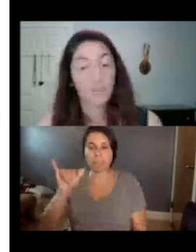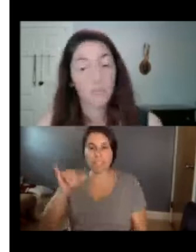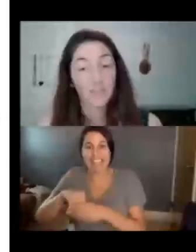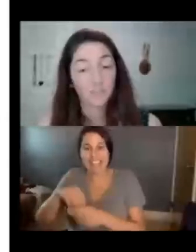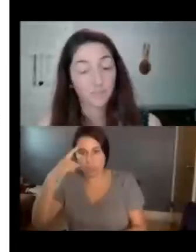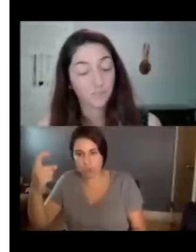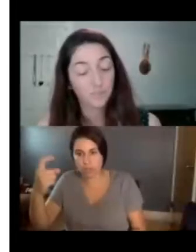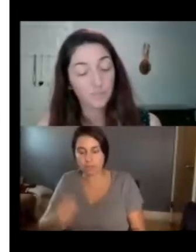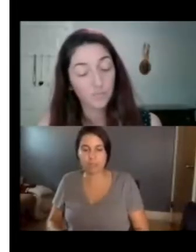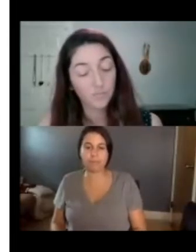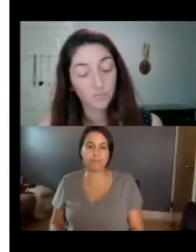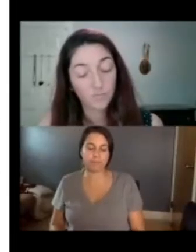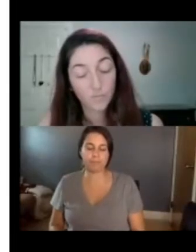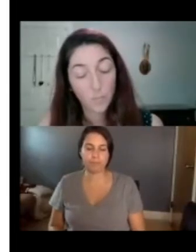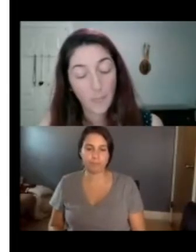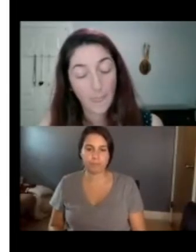following rescripting.